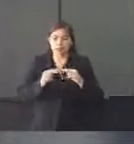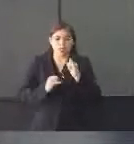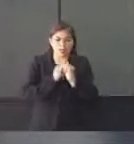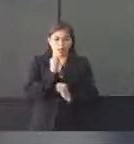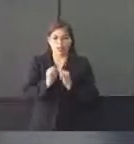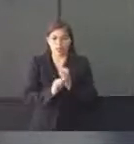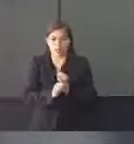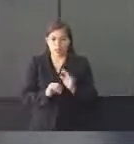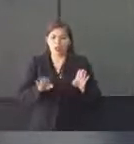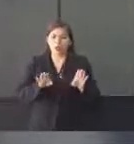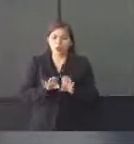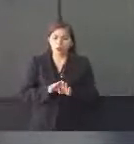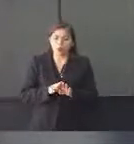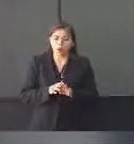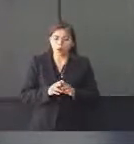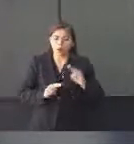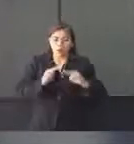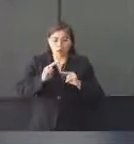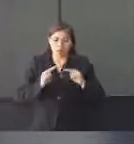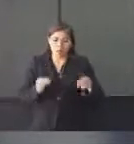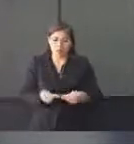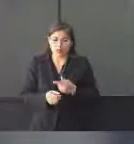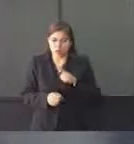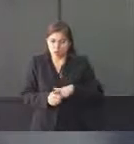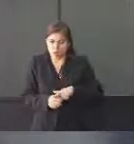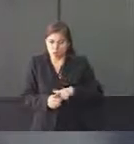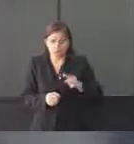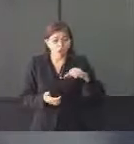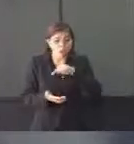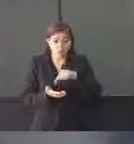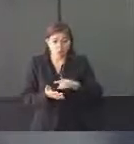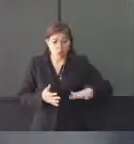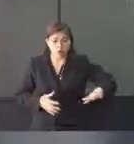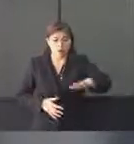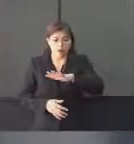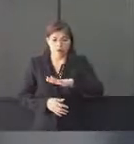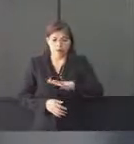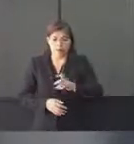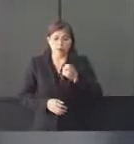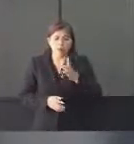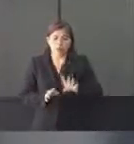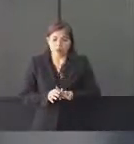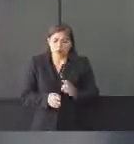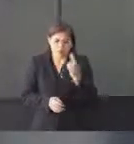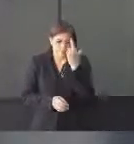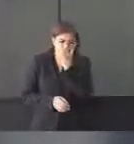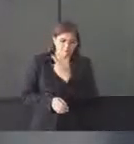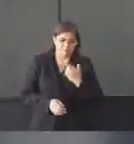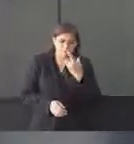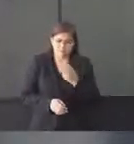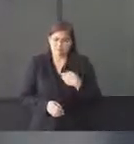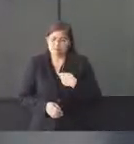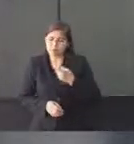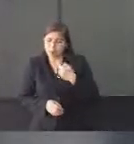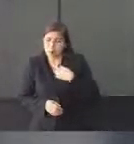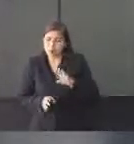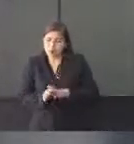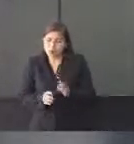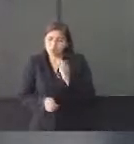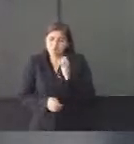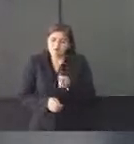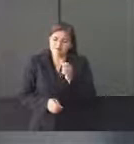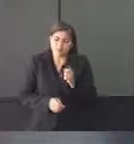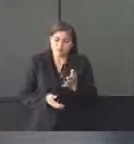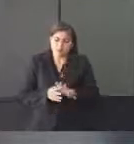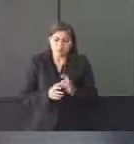both internationally and nationally and locally, to produce analysis to